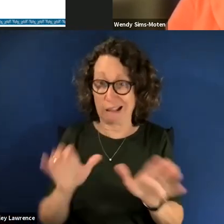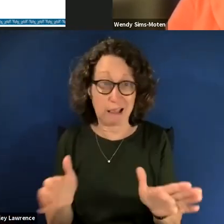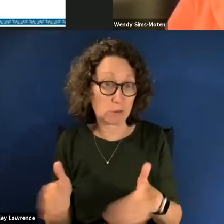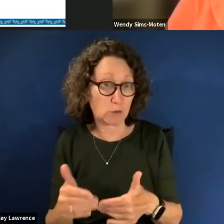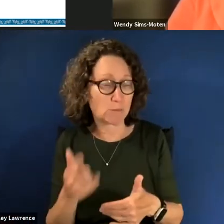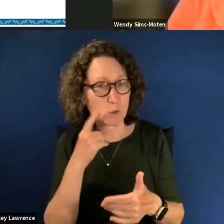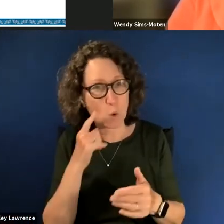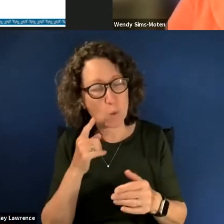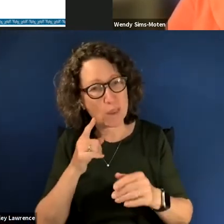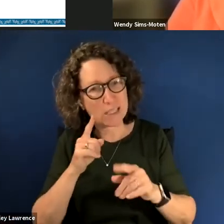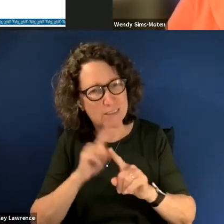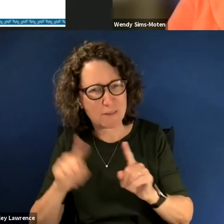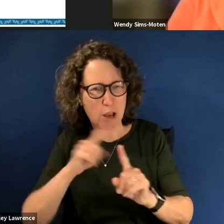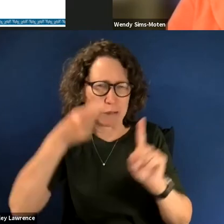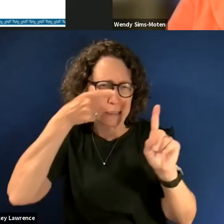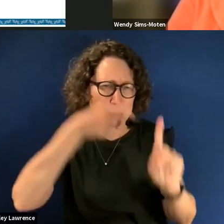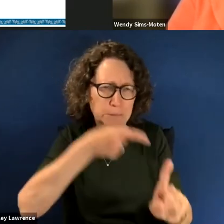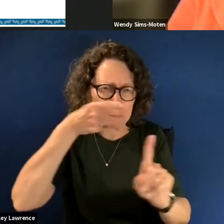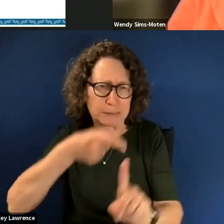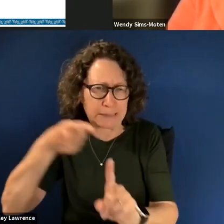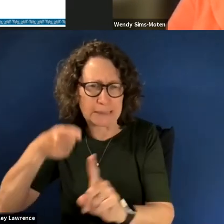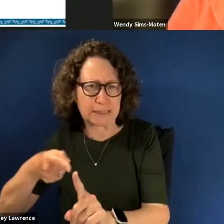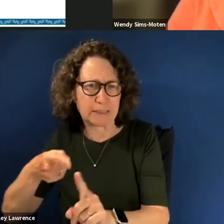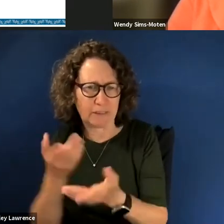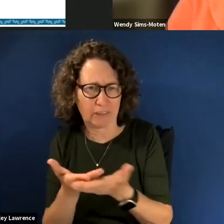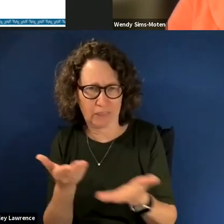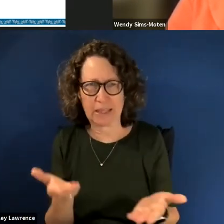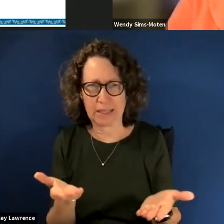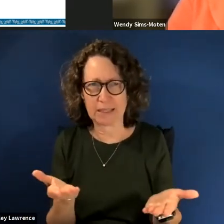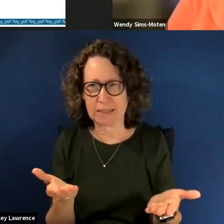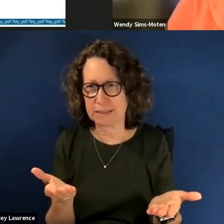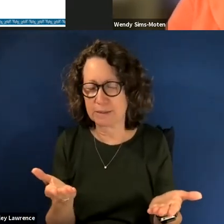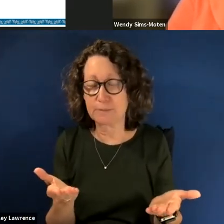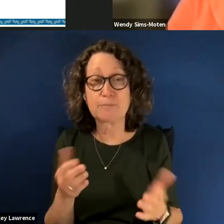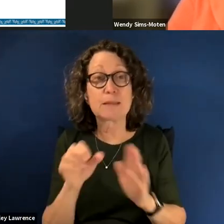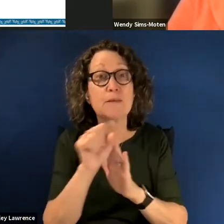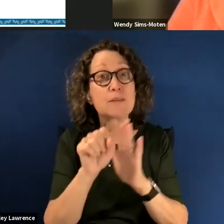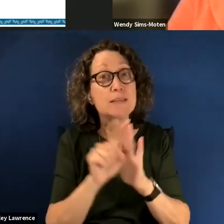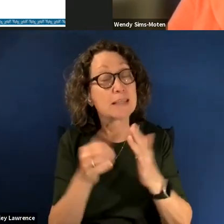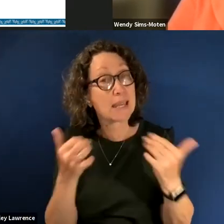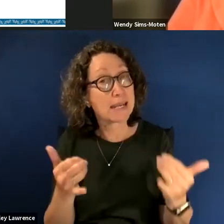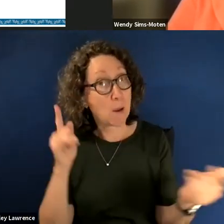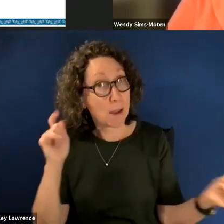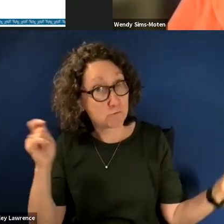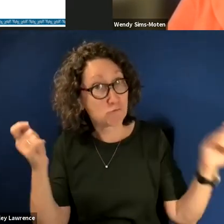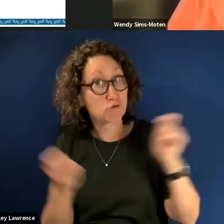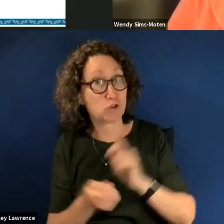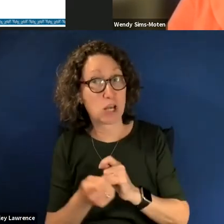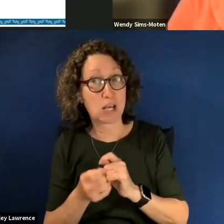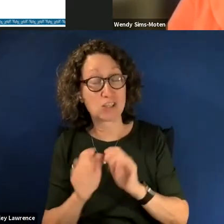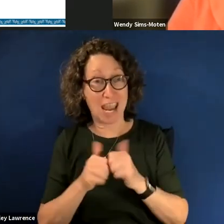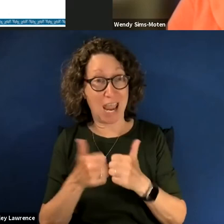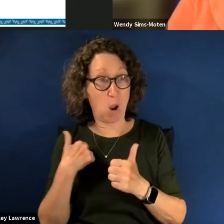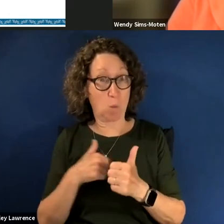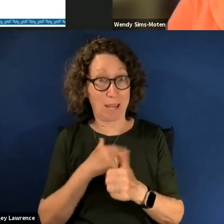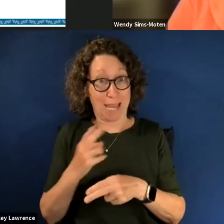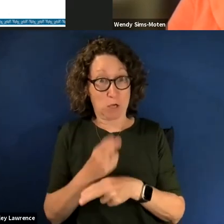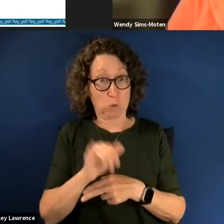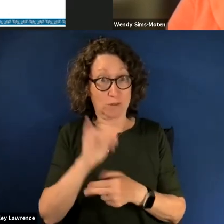that's very, very specific items. The state now has changed the way we can